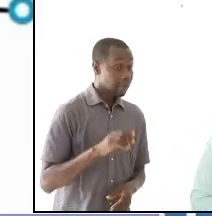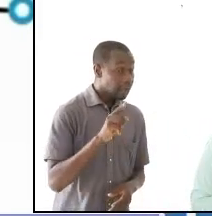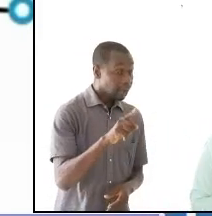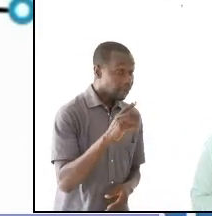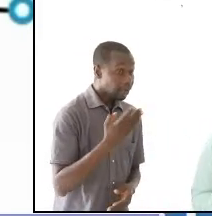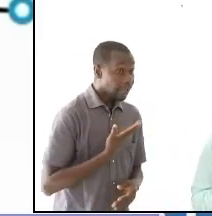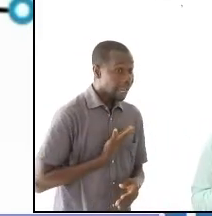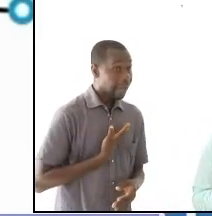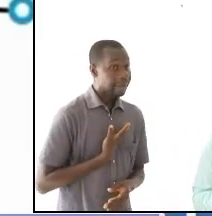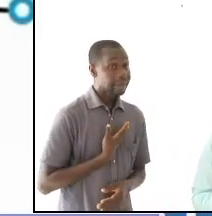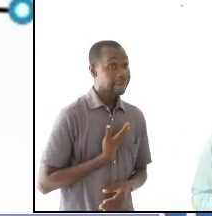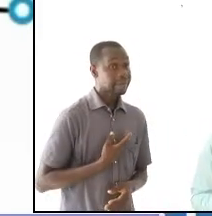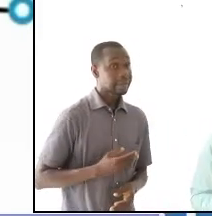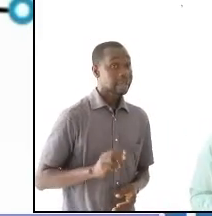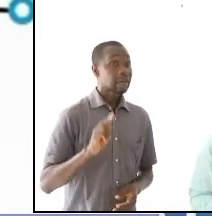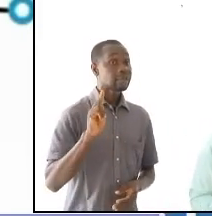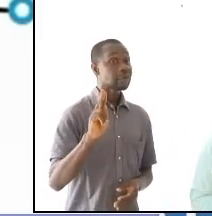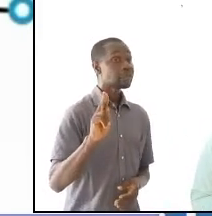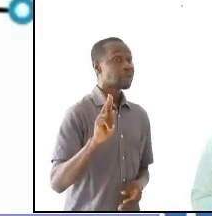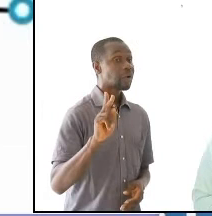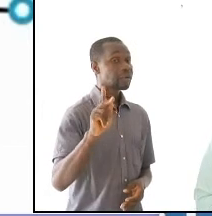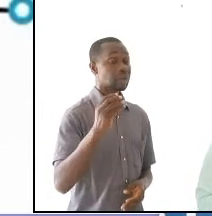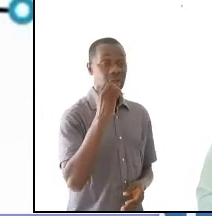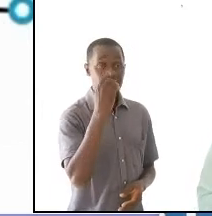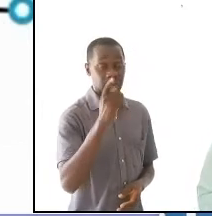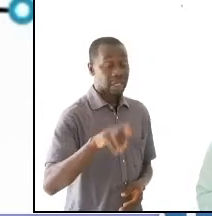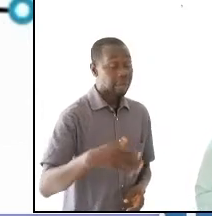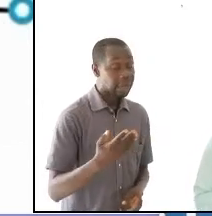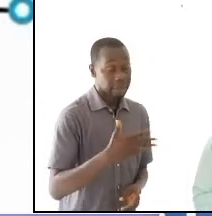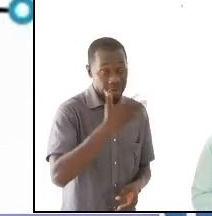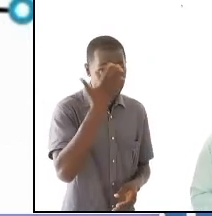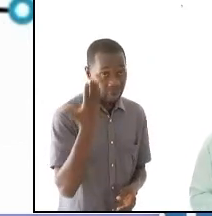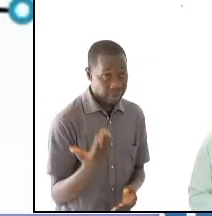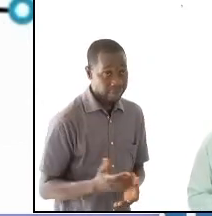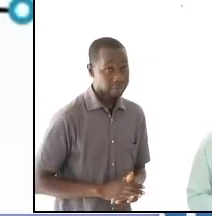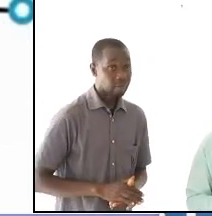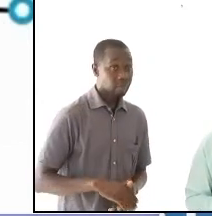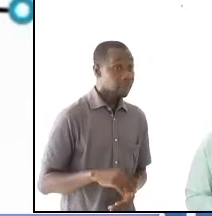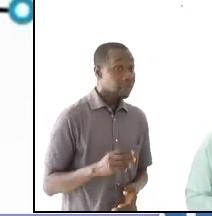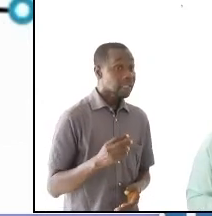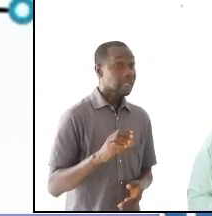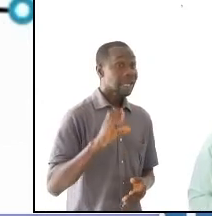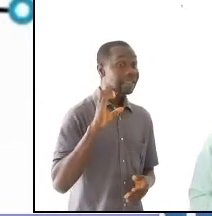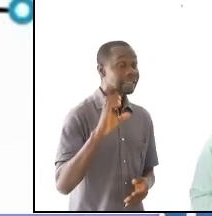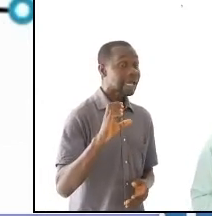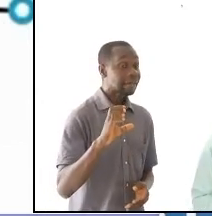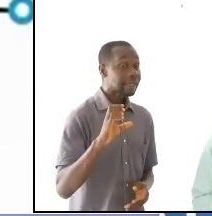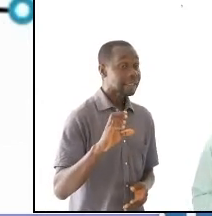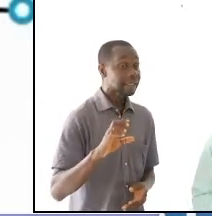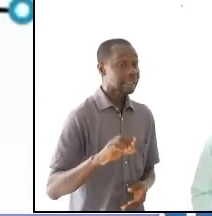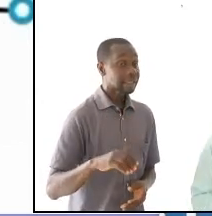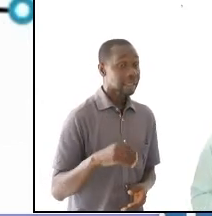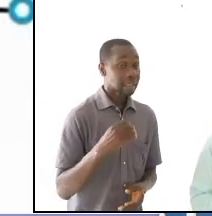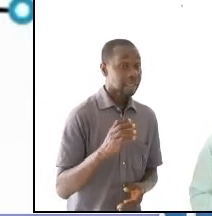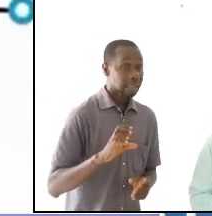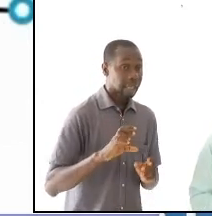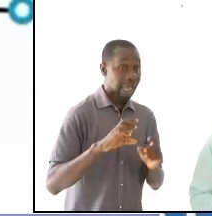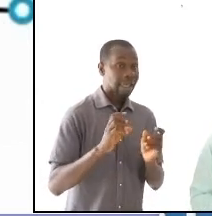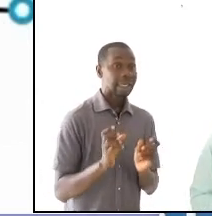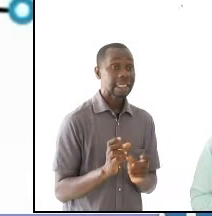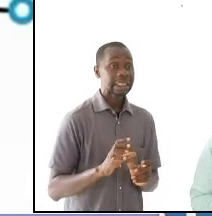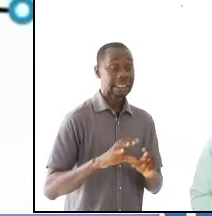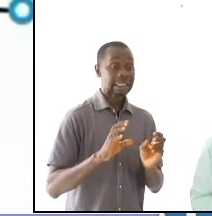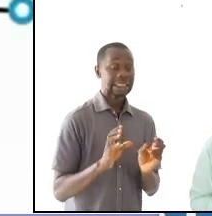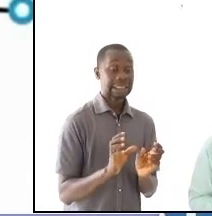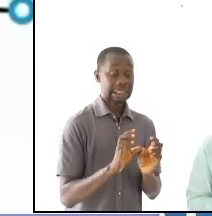we have the uterus. We spoke about it this morning. We have the cervix. They normally describe it as the neck of